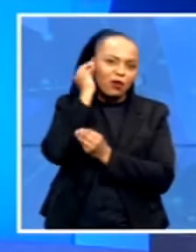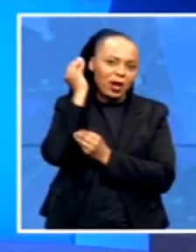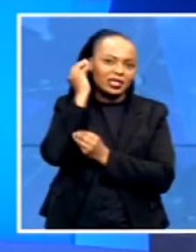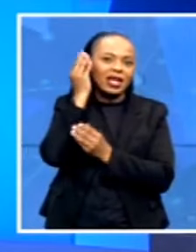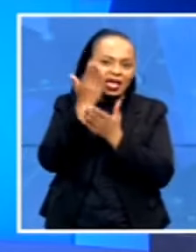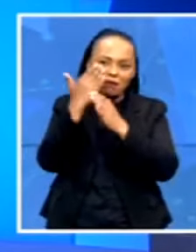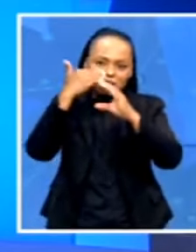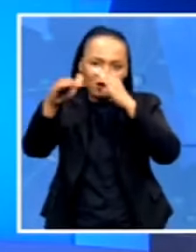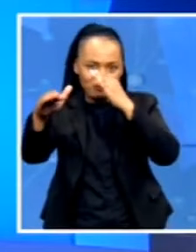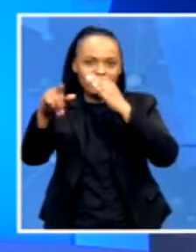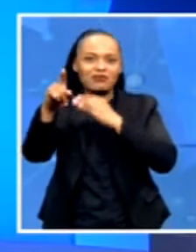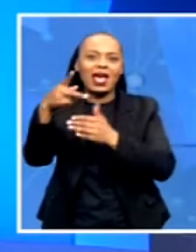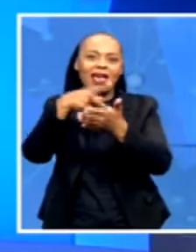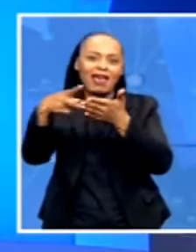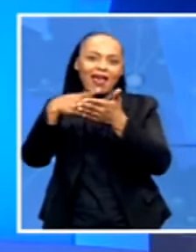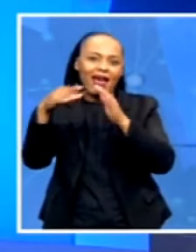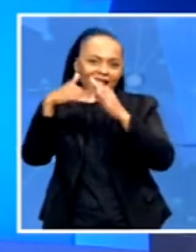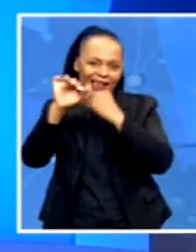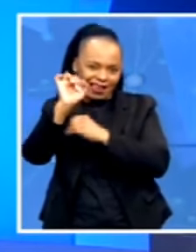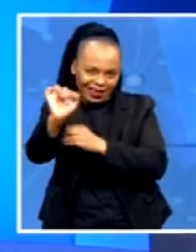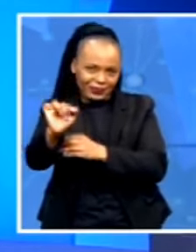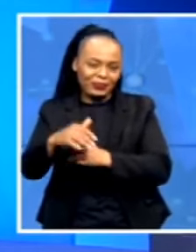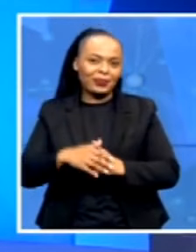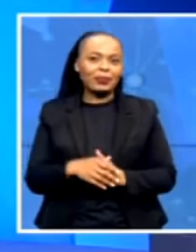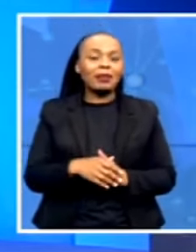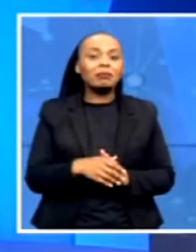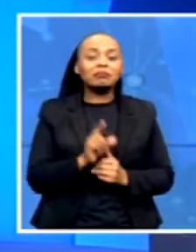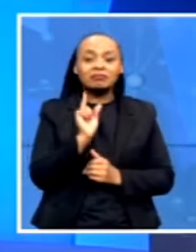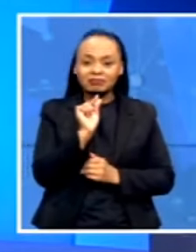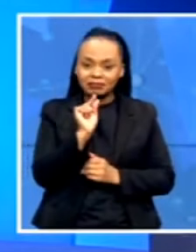details up so viewers can get access to it. Important